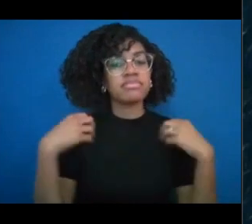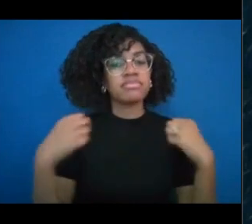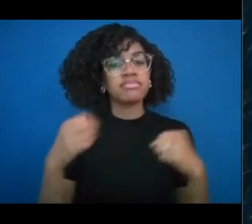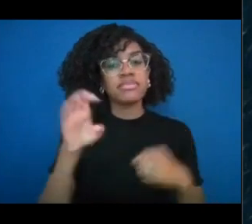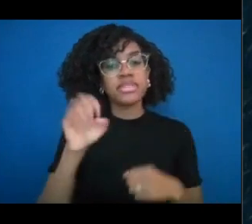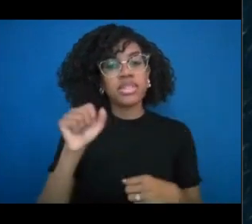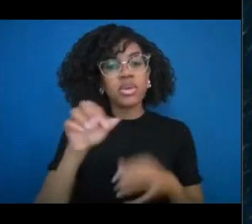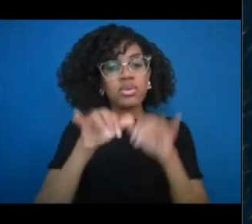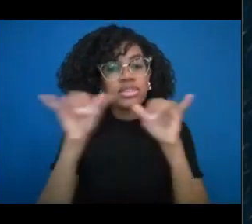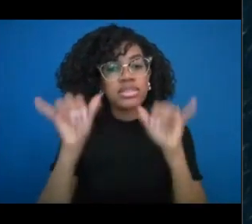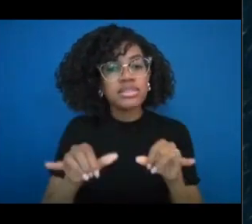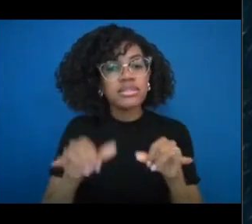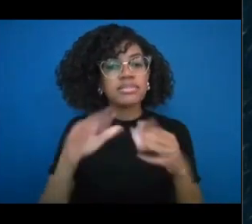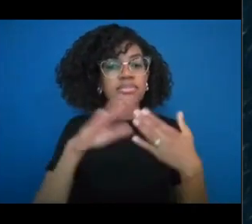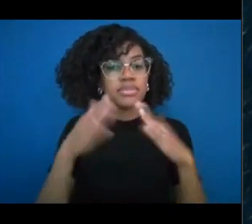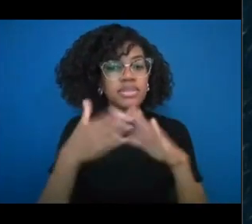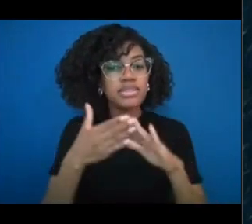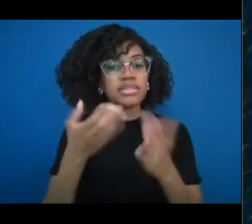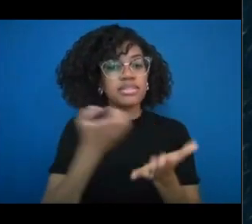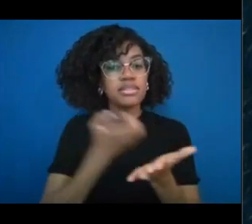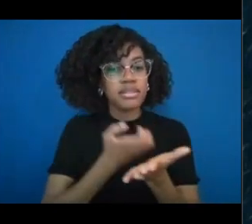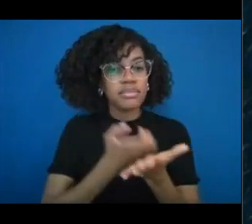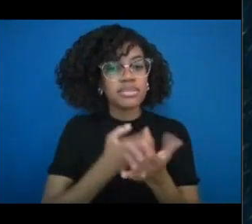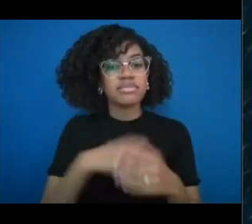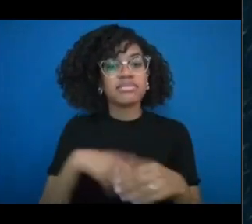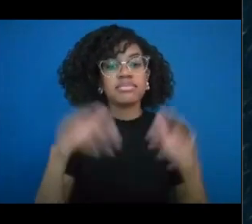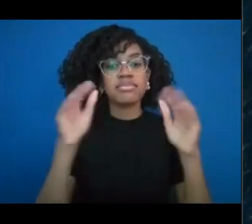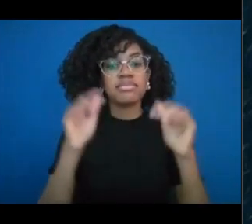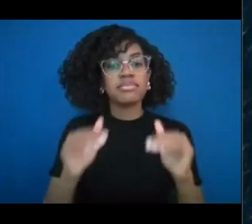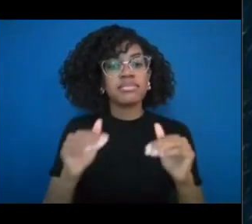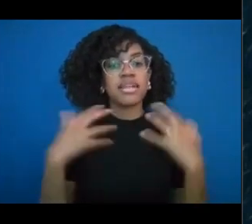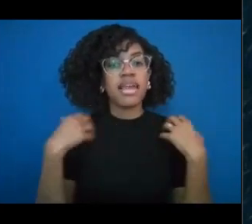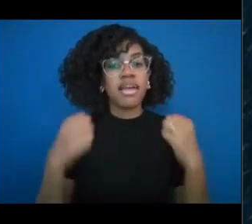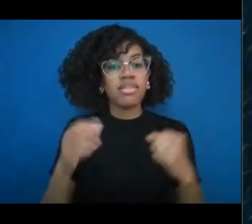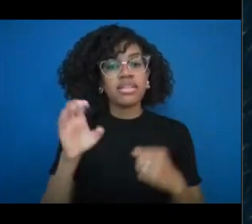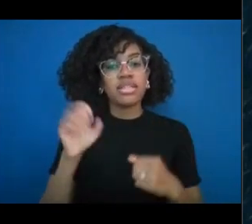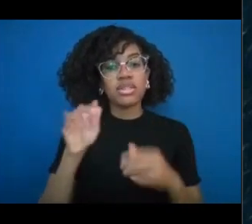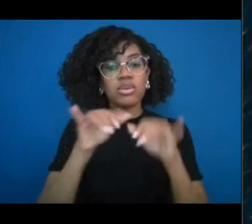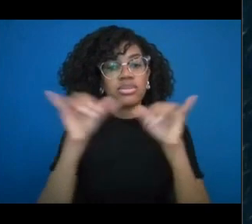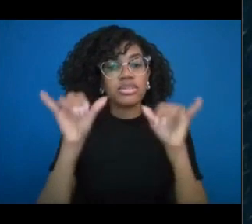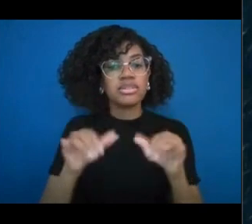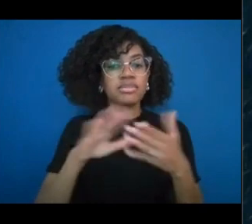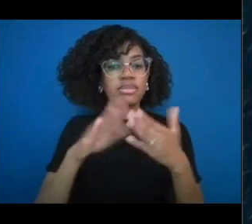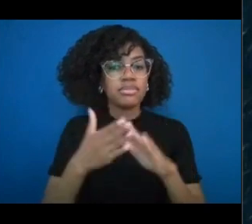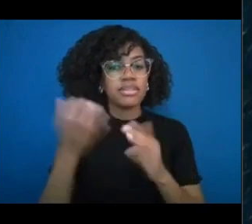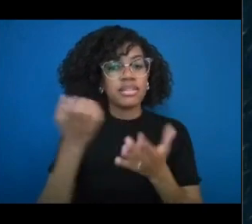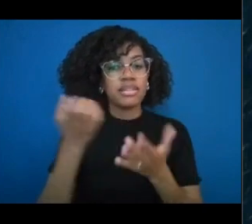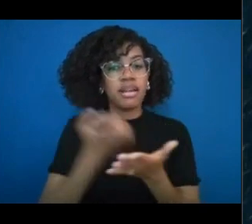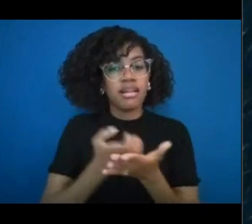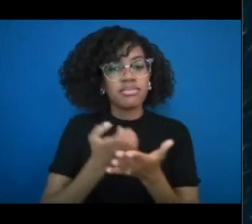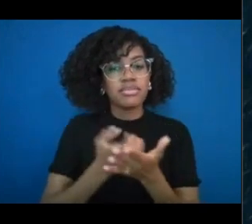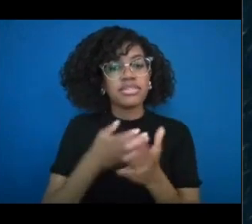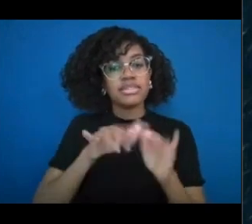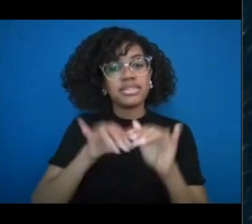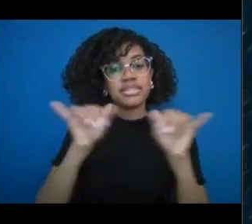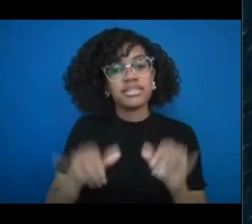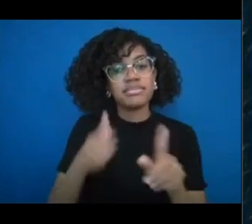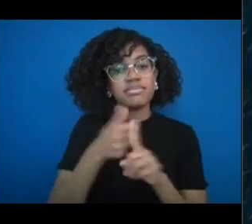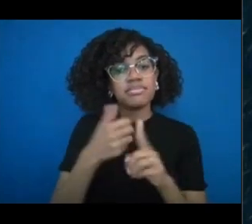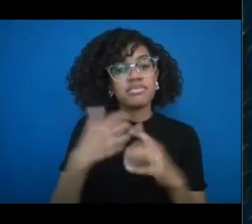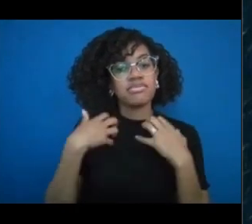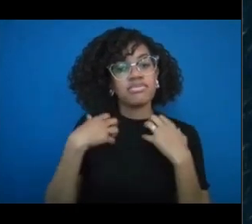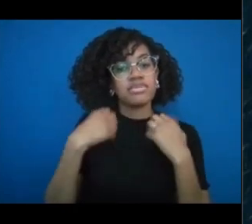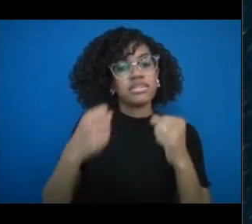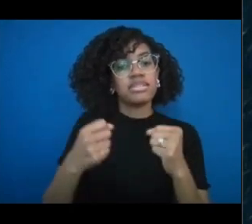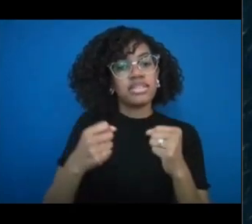and healthy ecosystems, communities, and economies that are resilient in the face of change, and a mission of science, service,